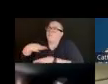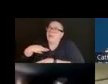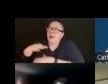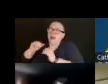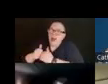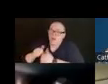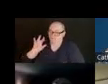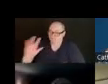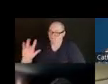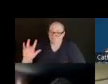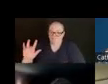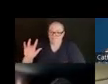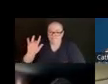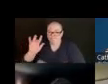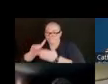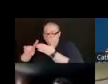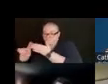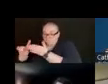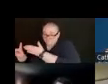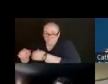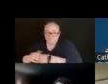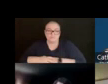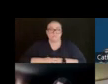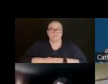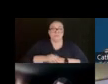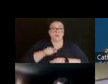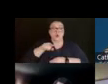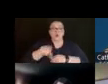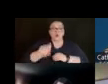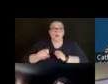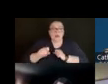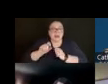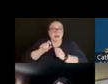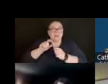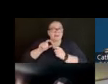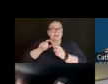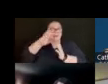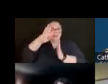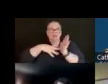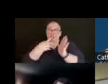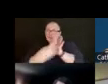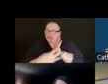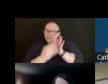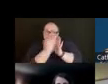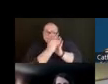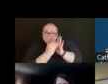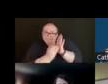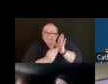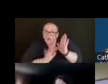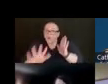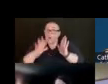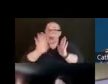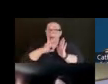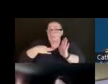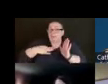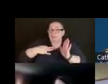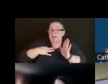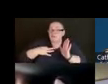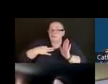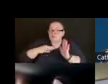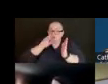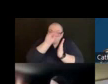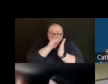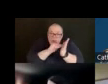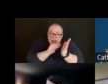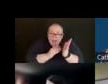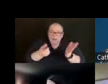your applications in the document library. There are sample completed applications in the document library. And